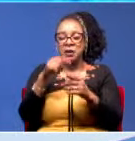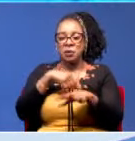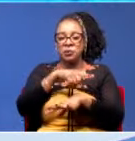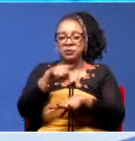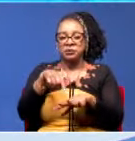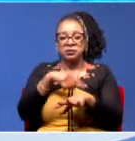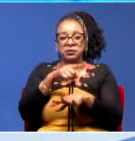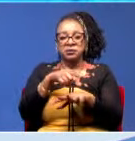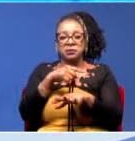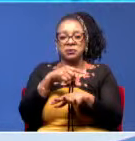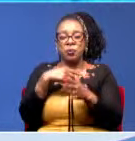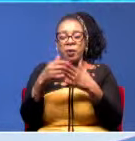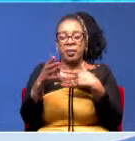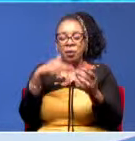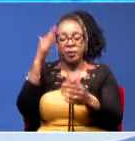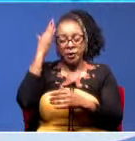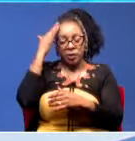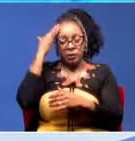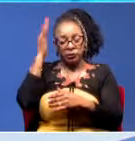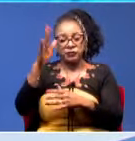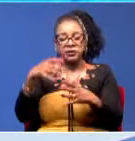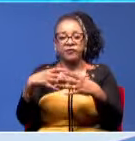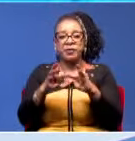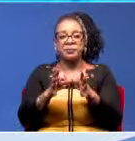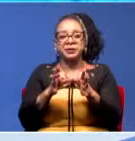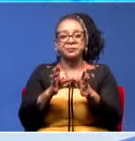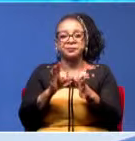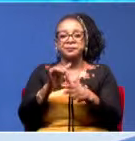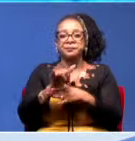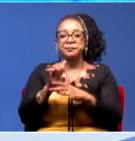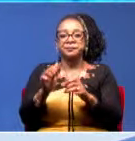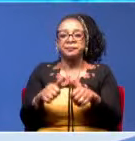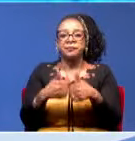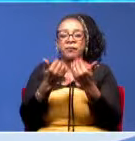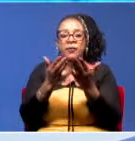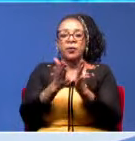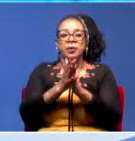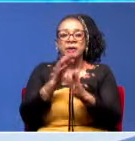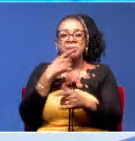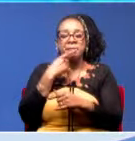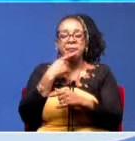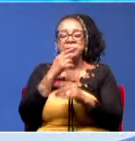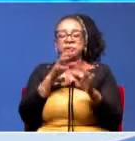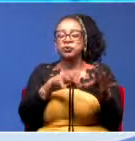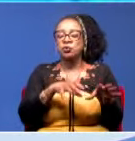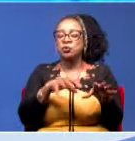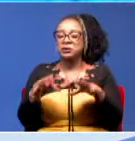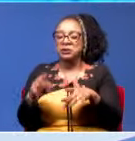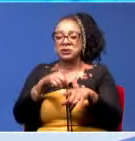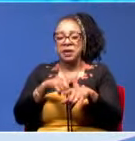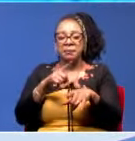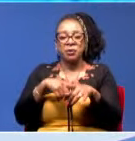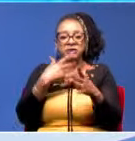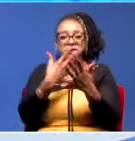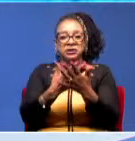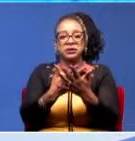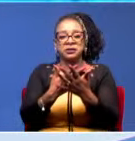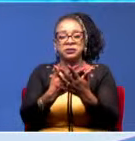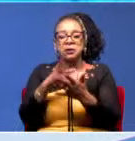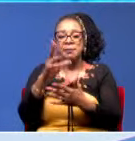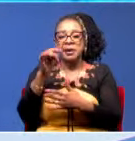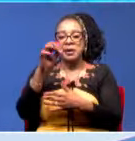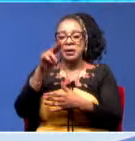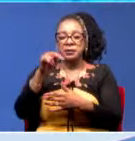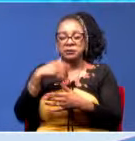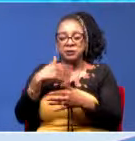family. The issue has sparked outrage among Kenyans, with the boy saying he was tortured while in custody. NTV's Brian Mushiri now